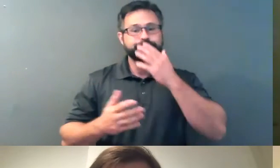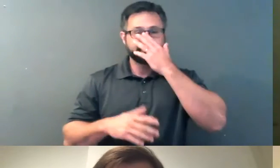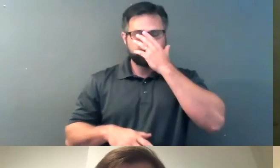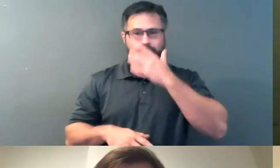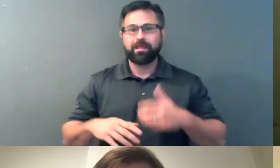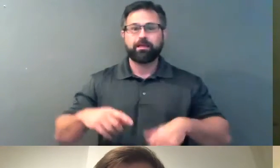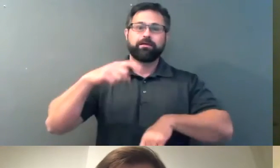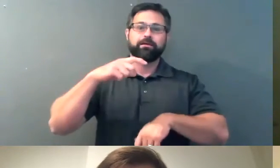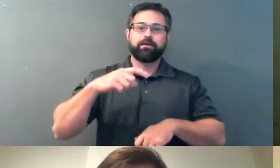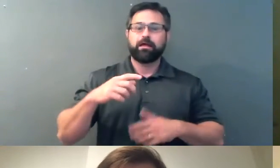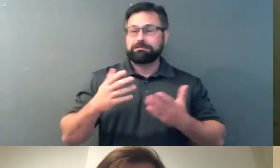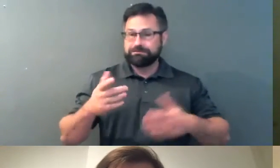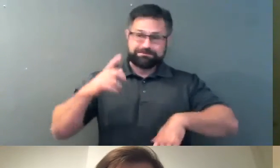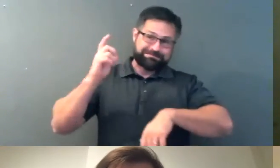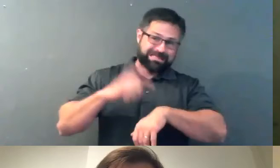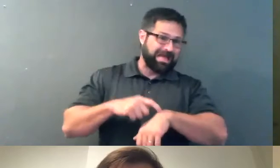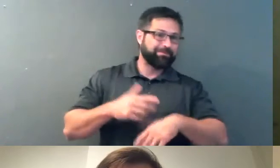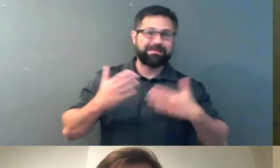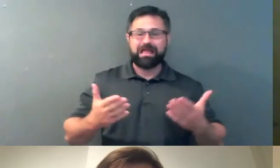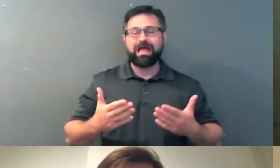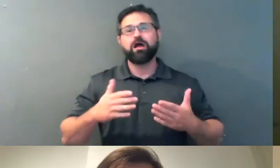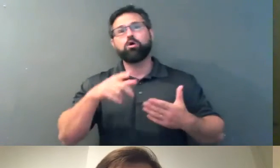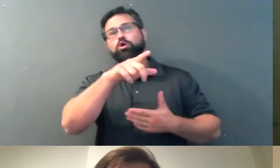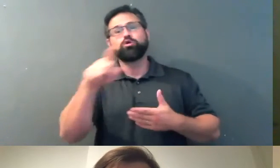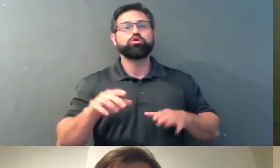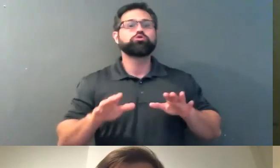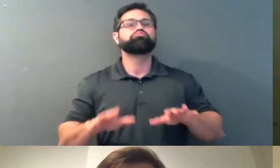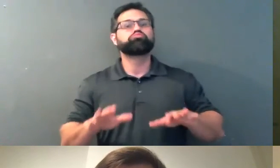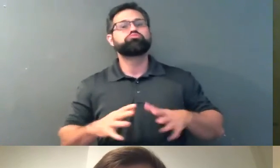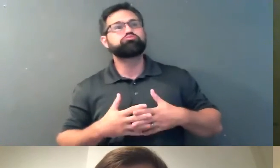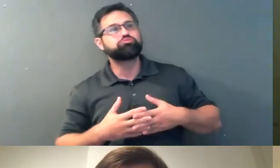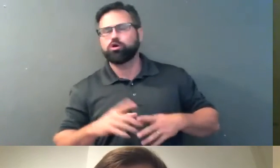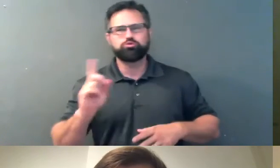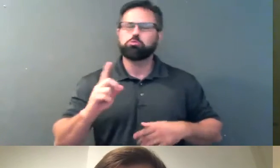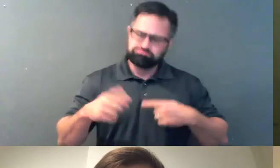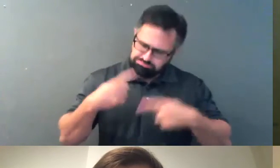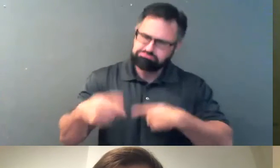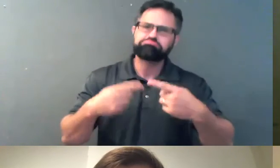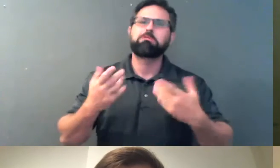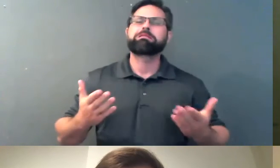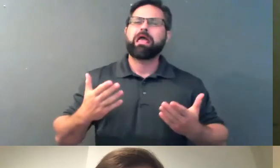taking advantage of the time, we will move forward. This